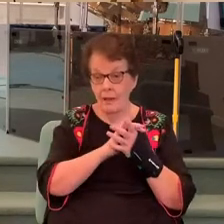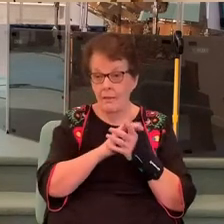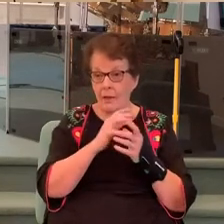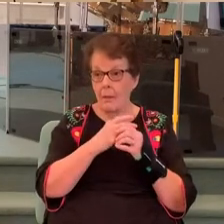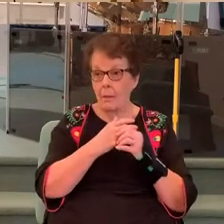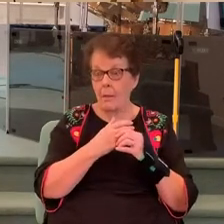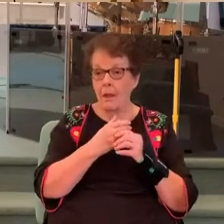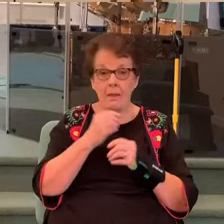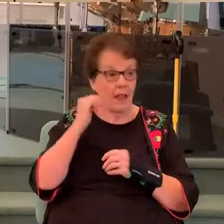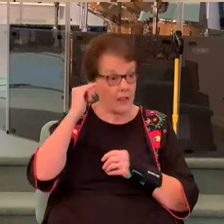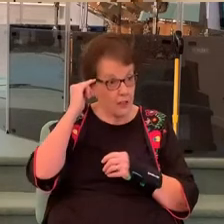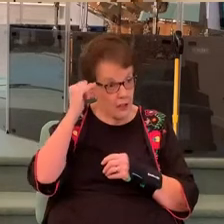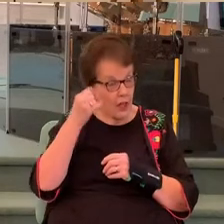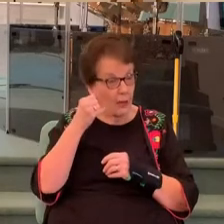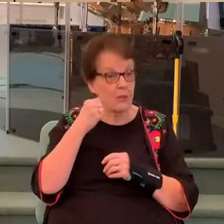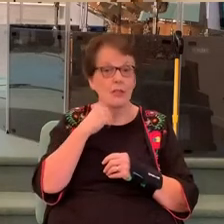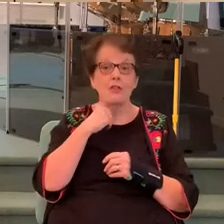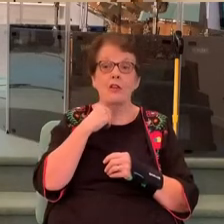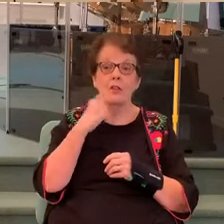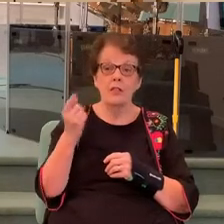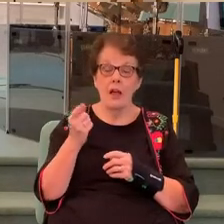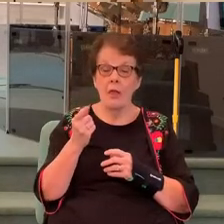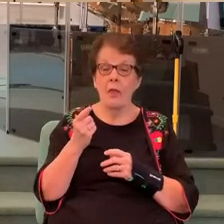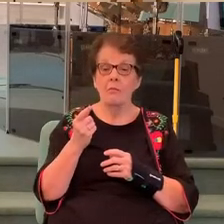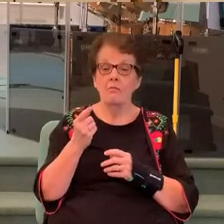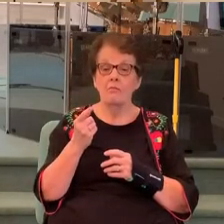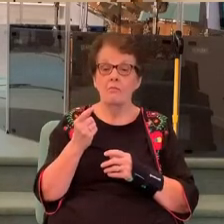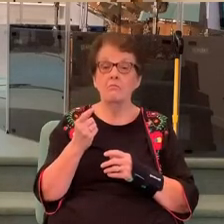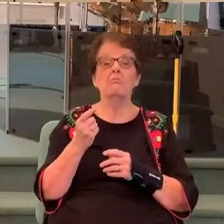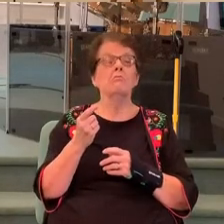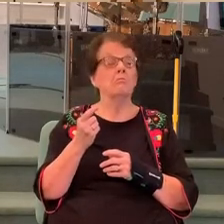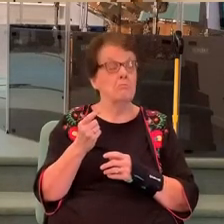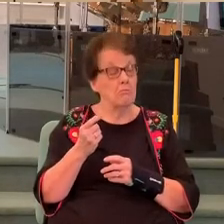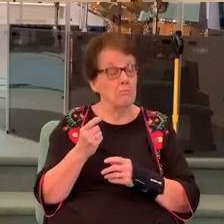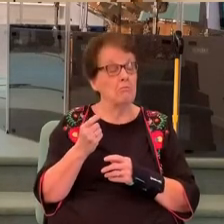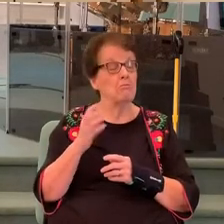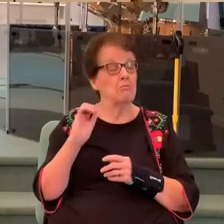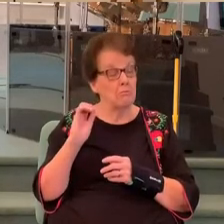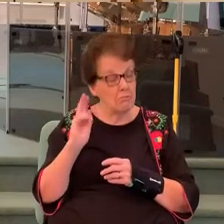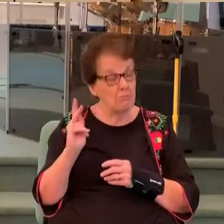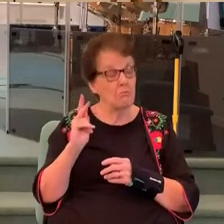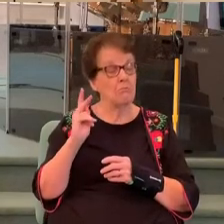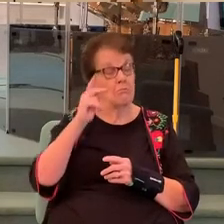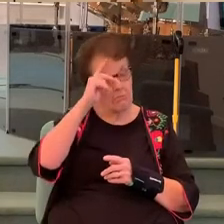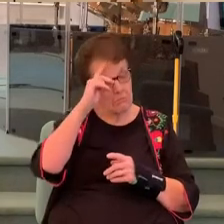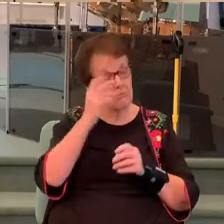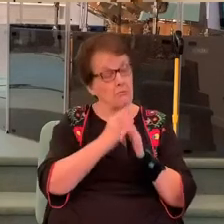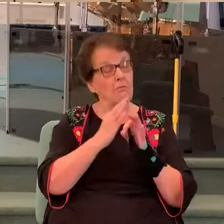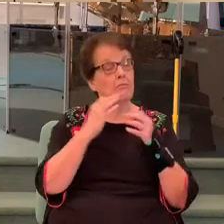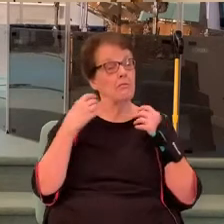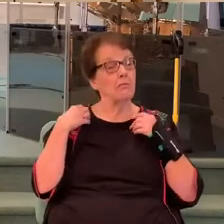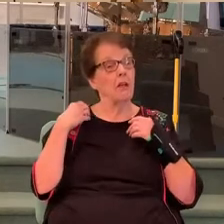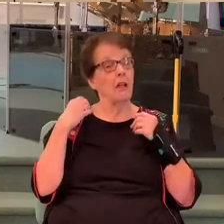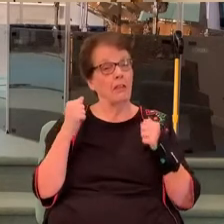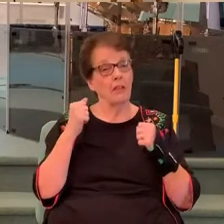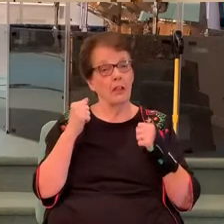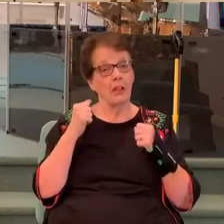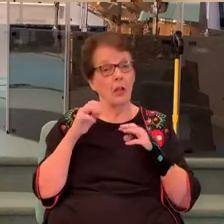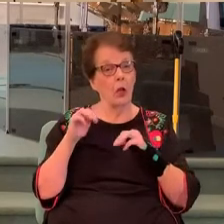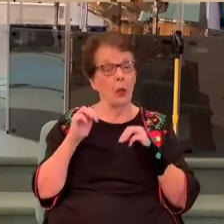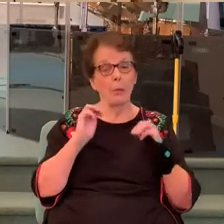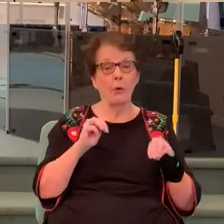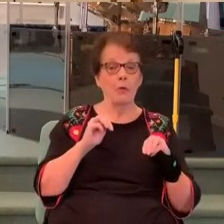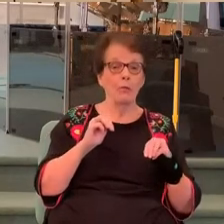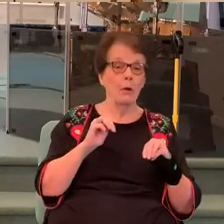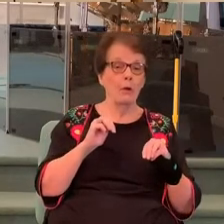going to give some sort of a nod to a faith healing movement that we're trying to bend the